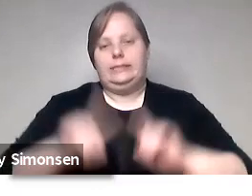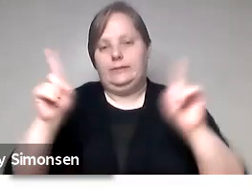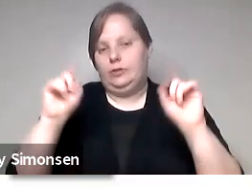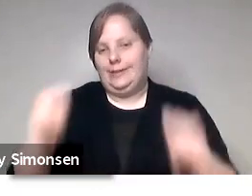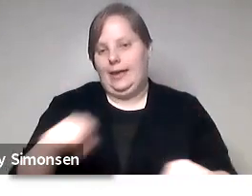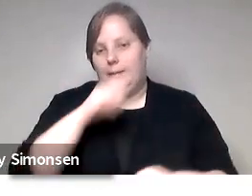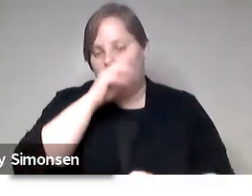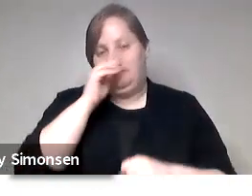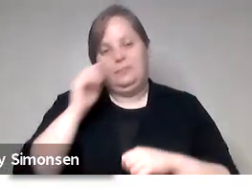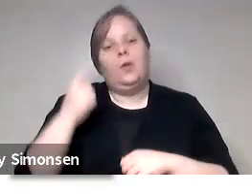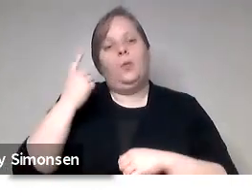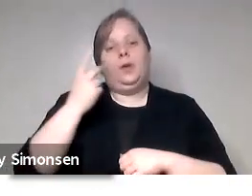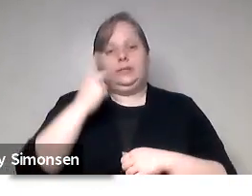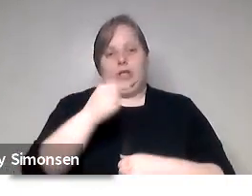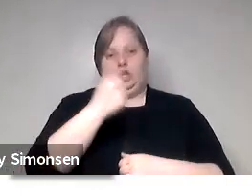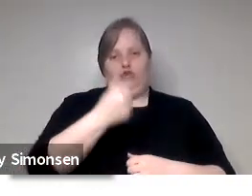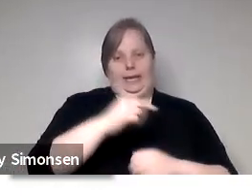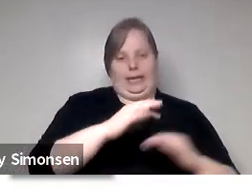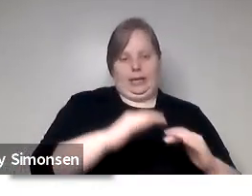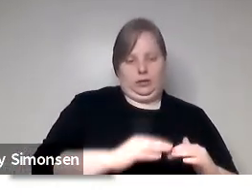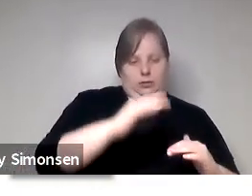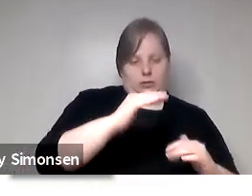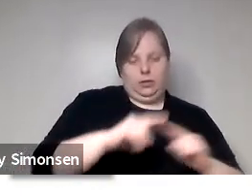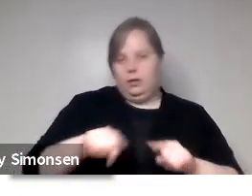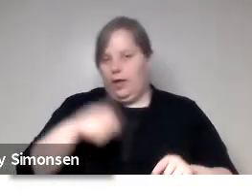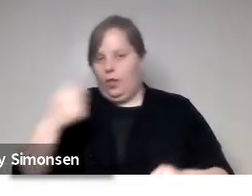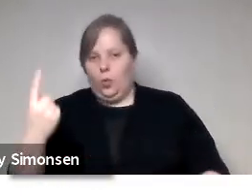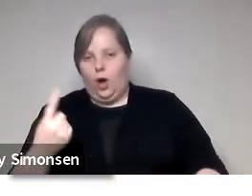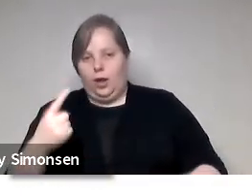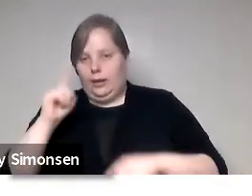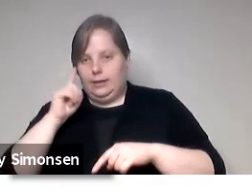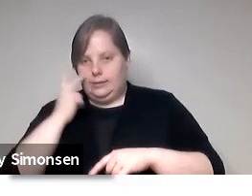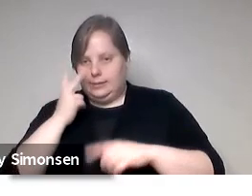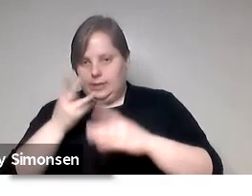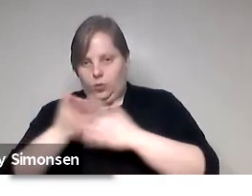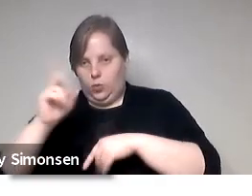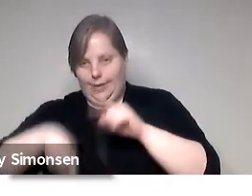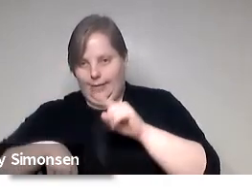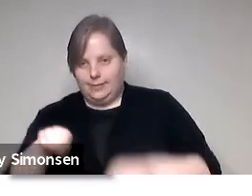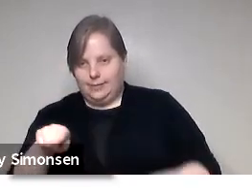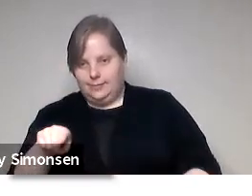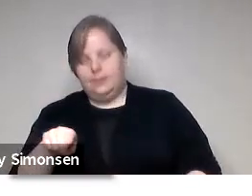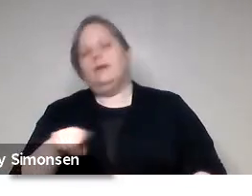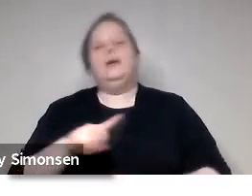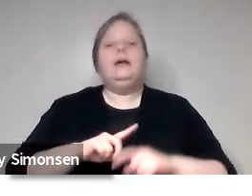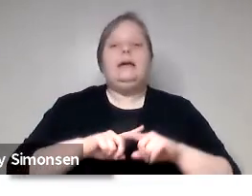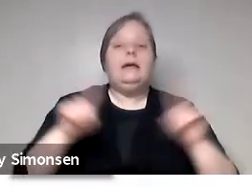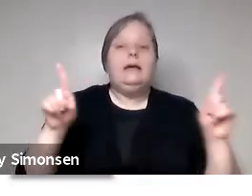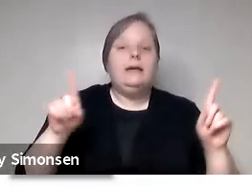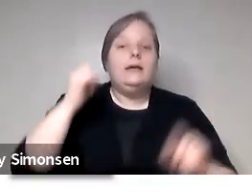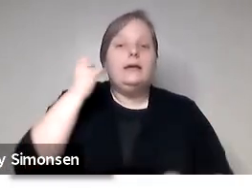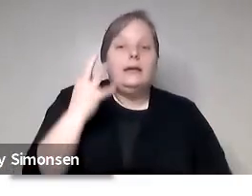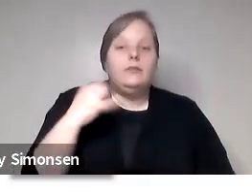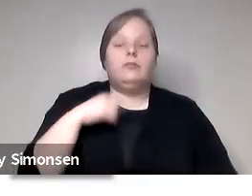can see a green liquid in it. The other one you cannot see through. However, if I were to put a